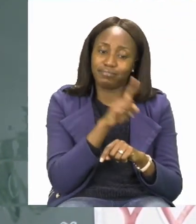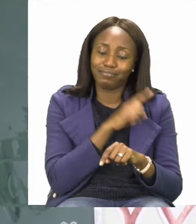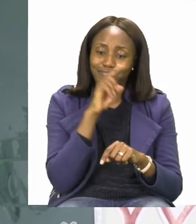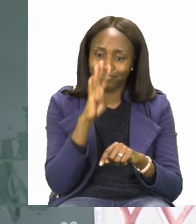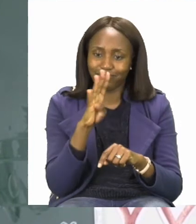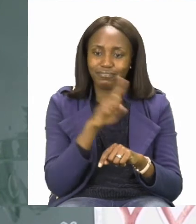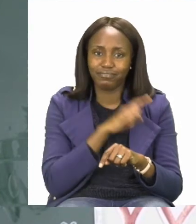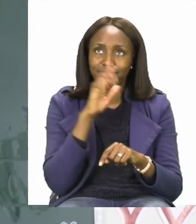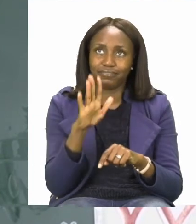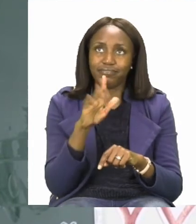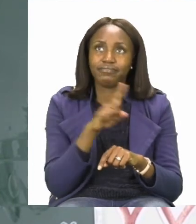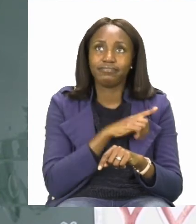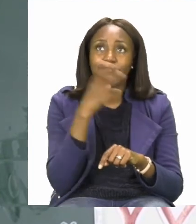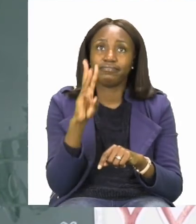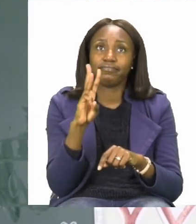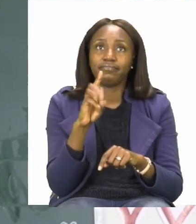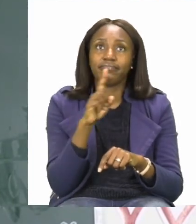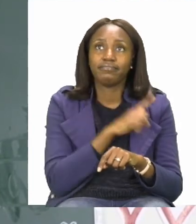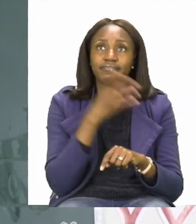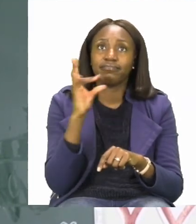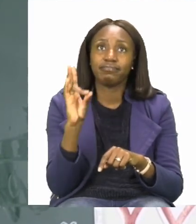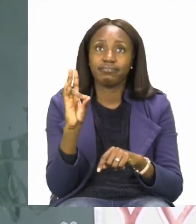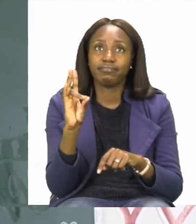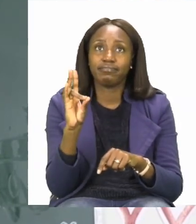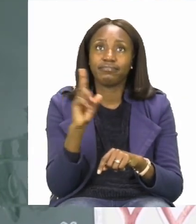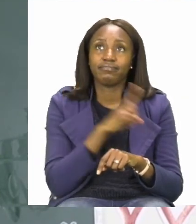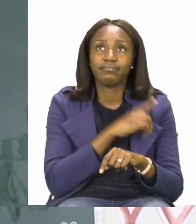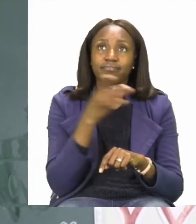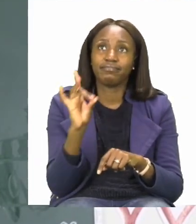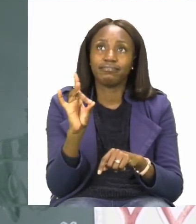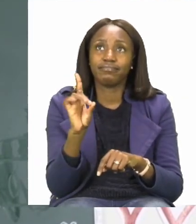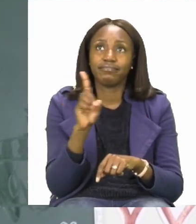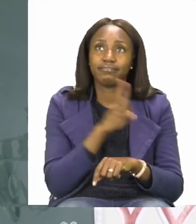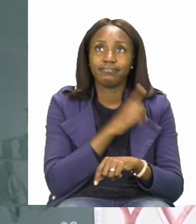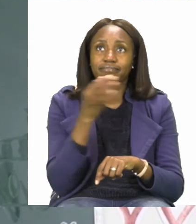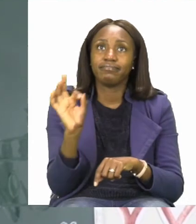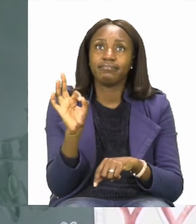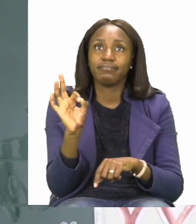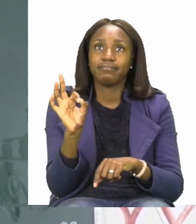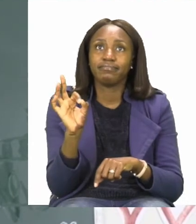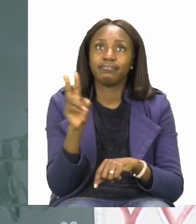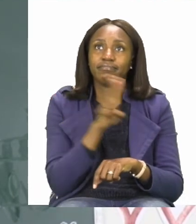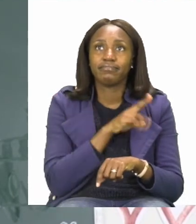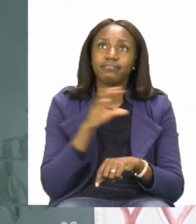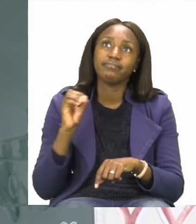14, 15, 16, 17, 18,